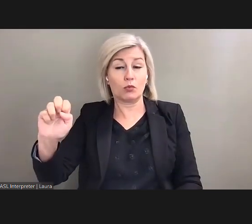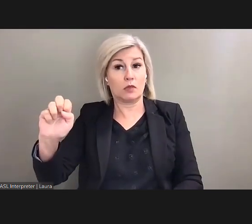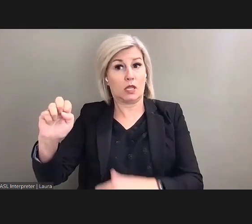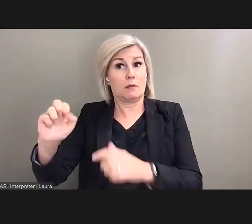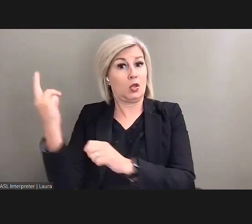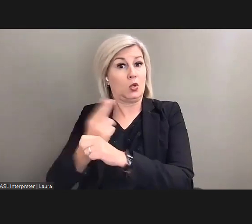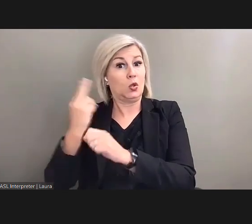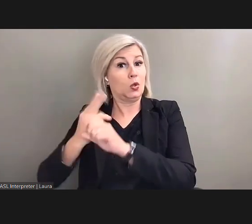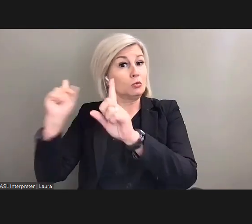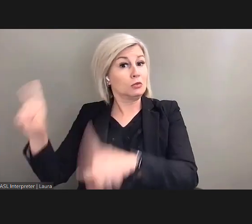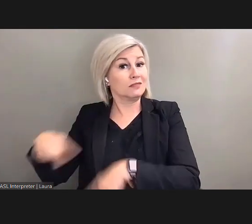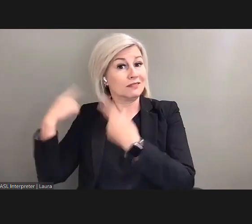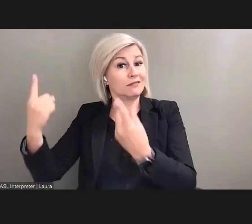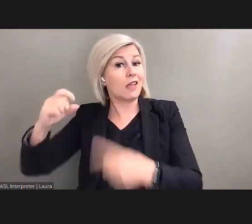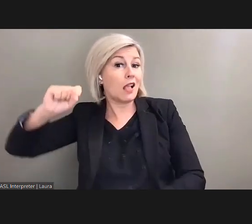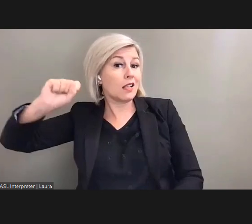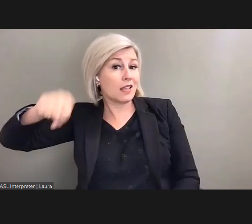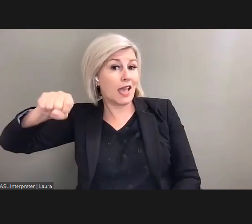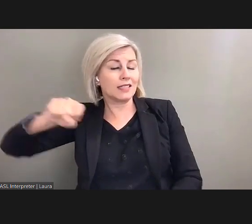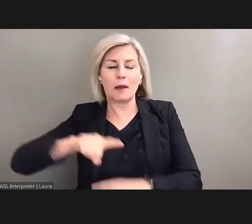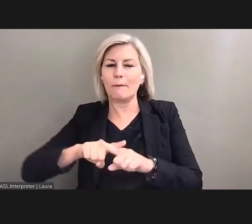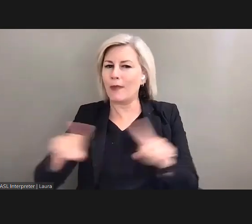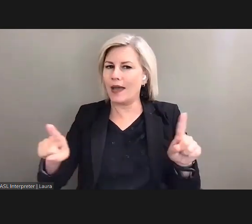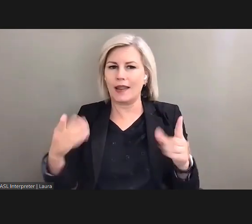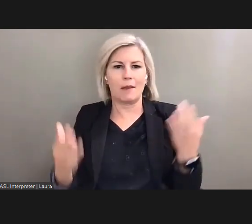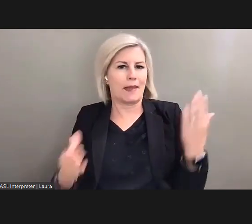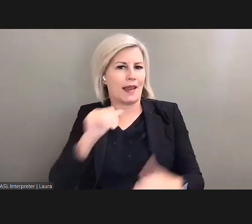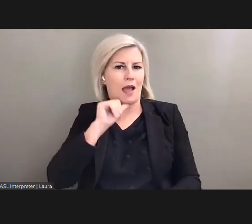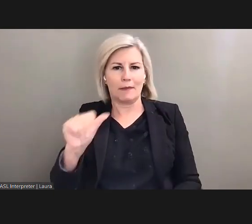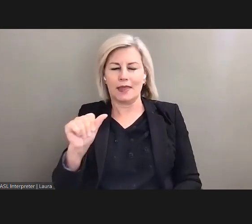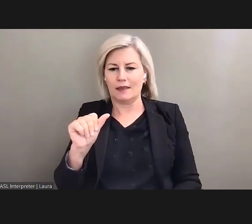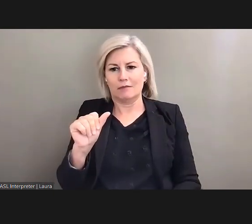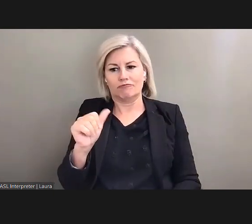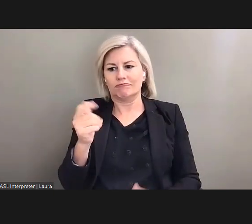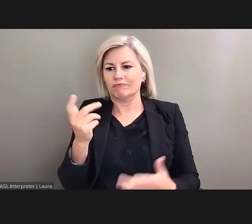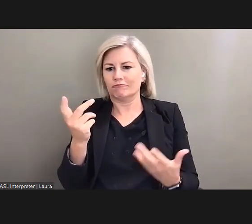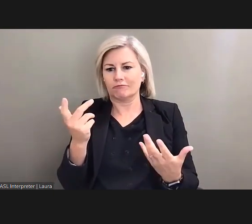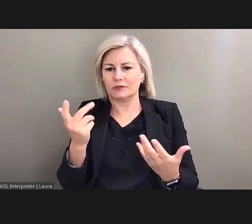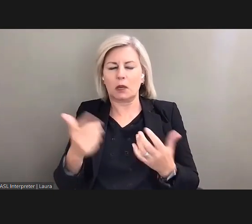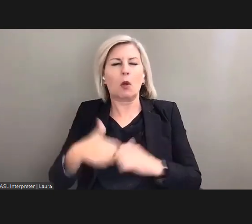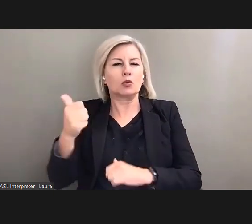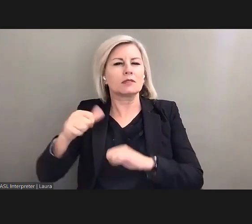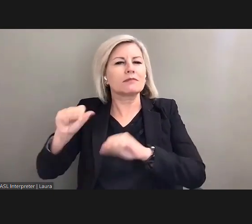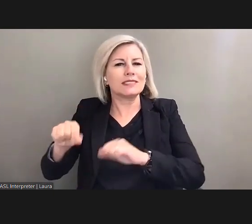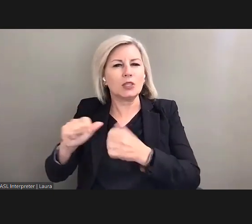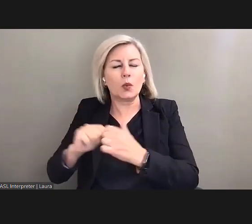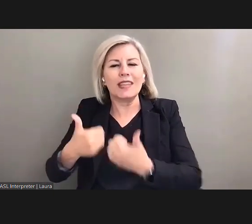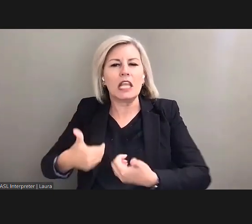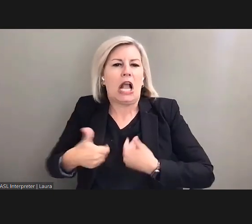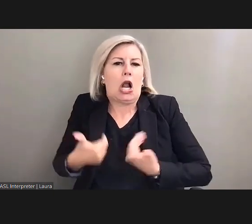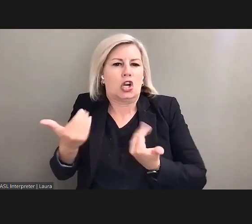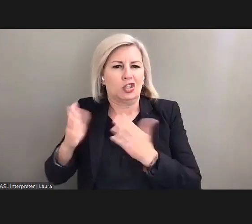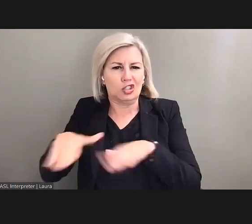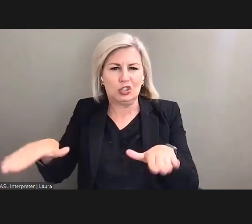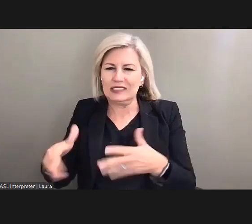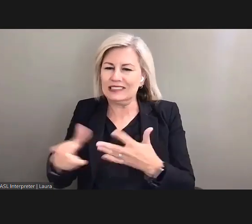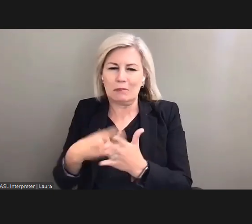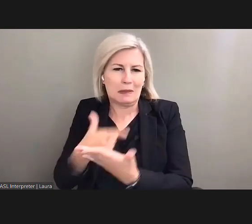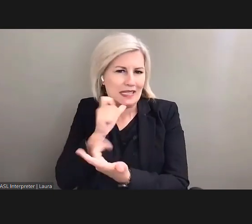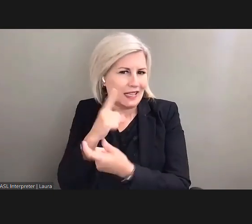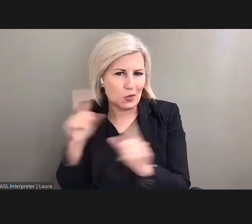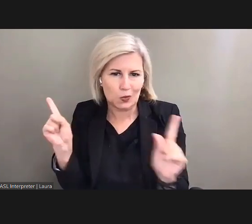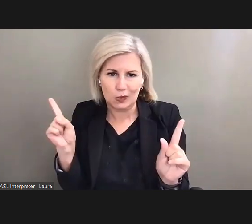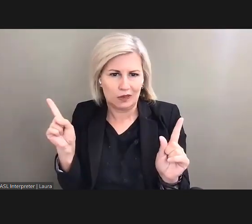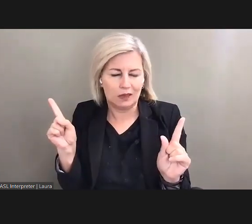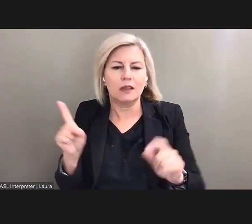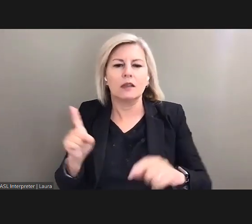method historically, it may not always be the most feasible method to use with some of these younger children. The research